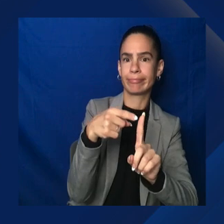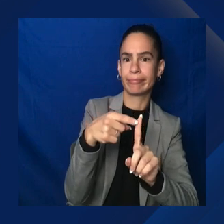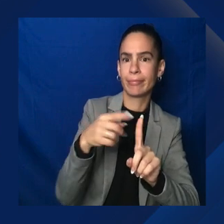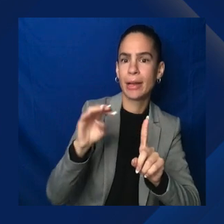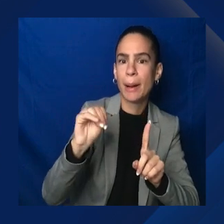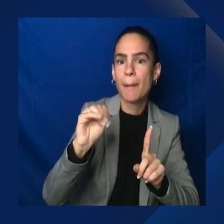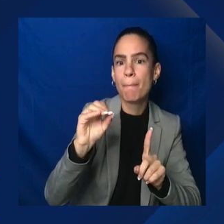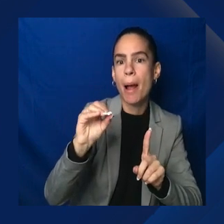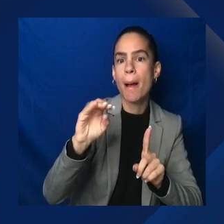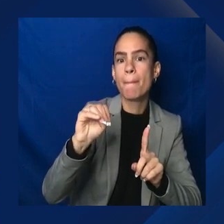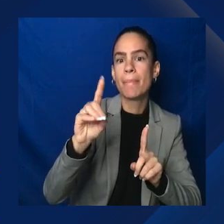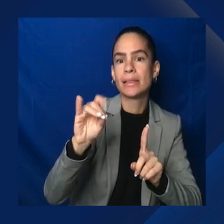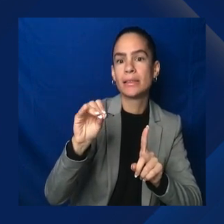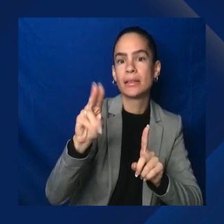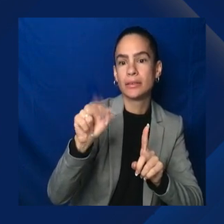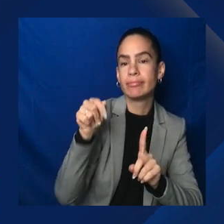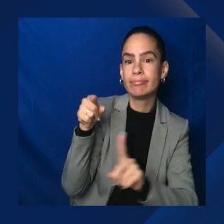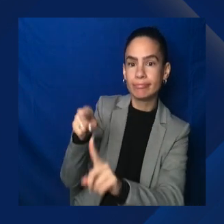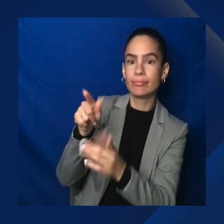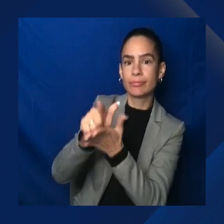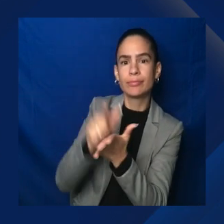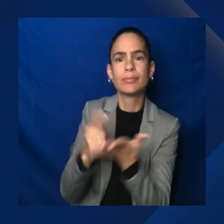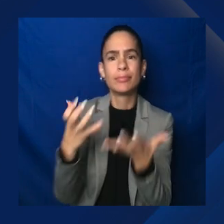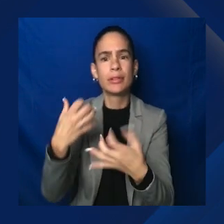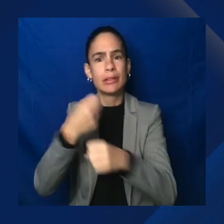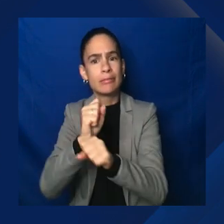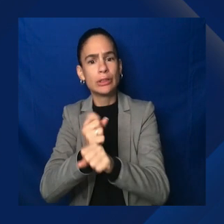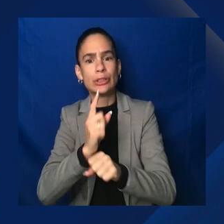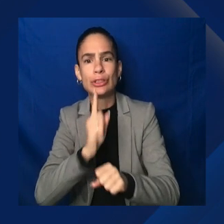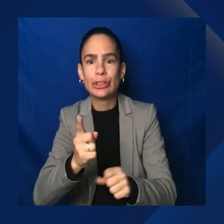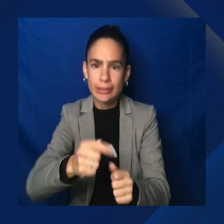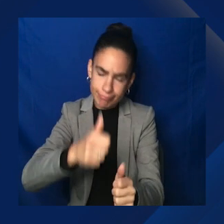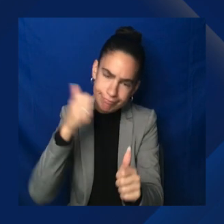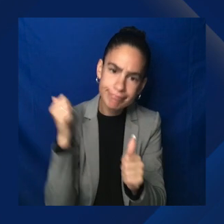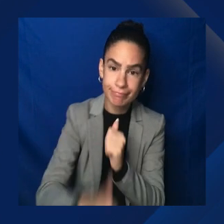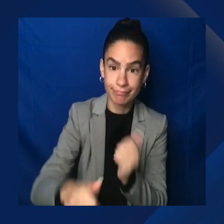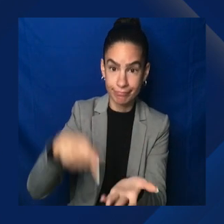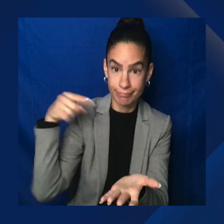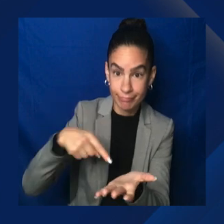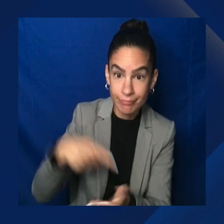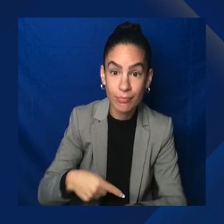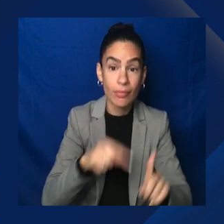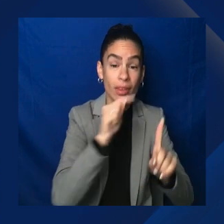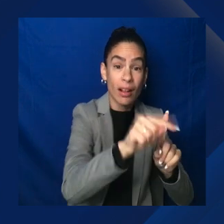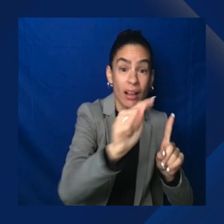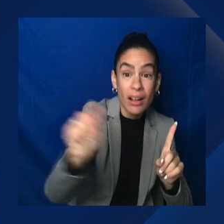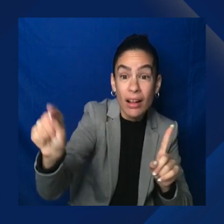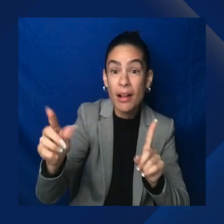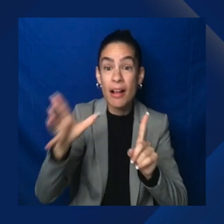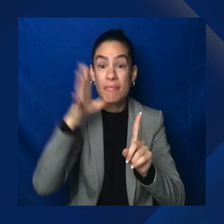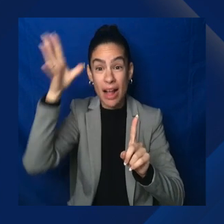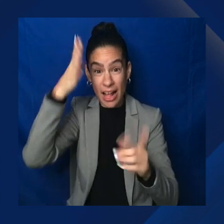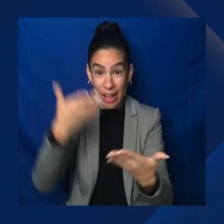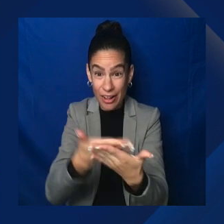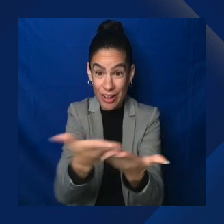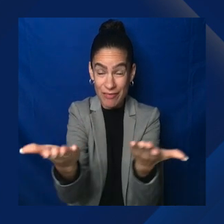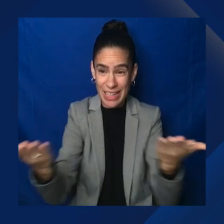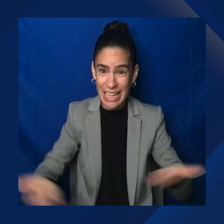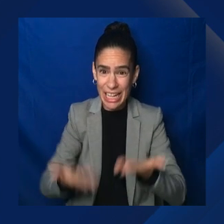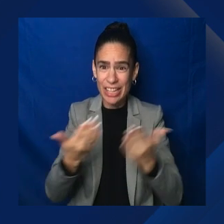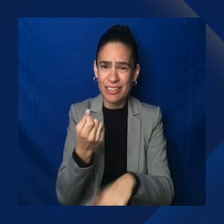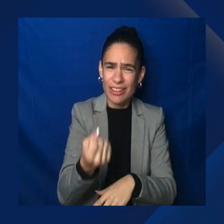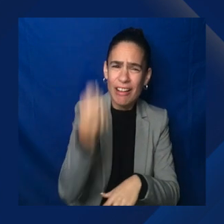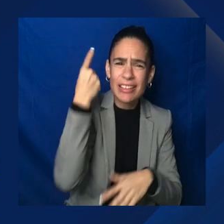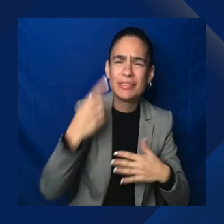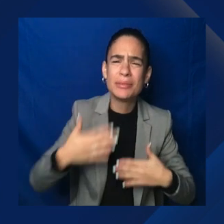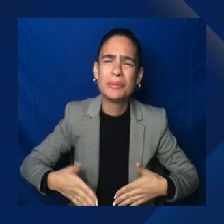line. Every parent in this room knows the joys and challenges of those first